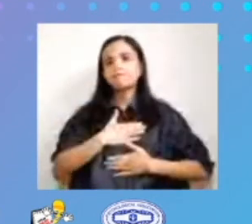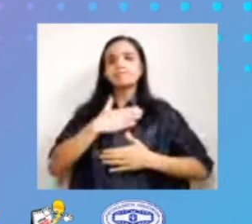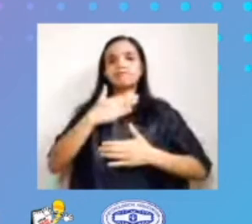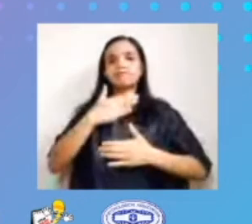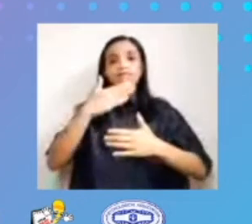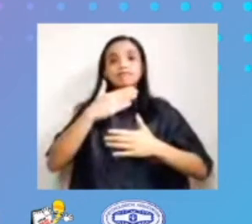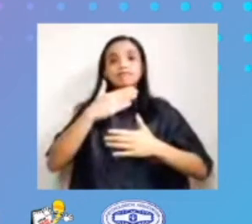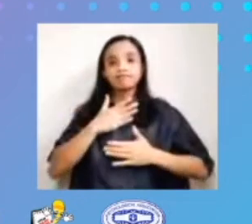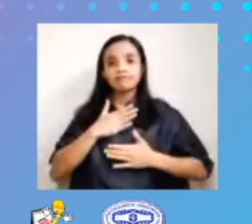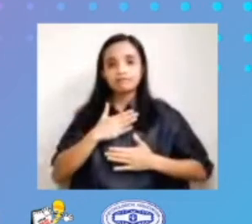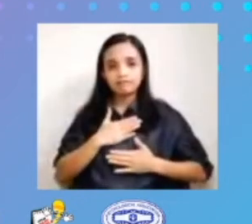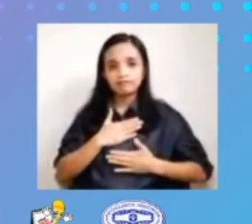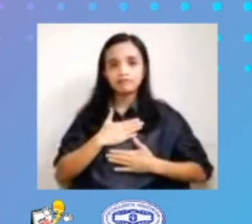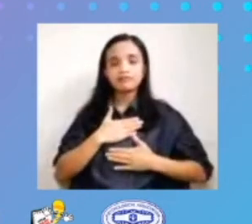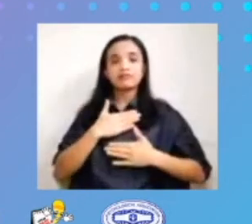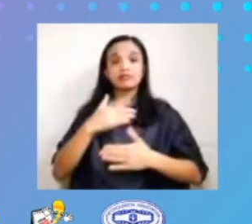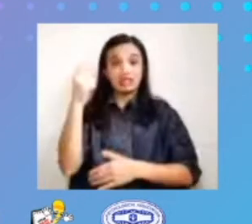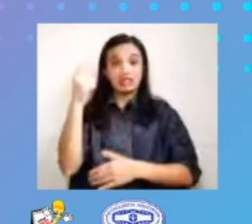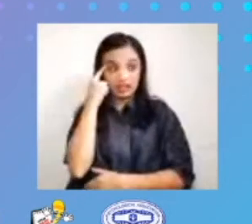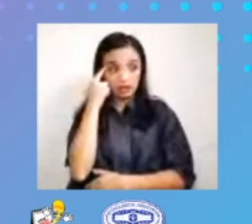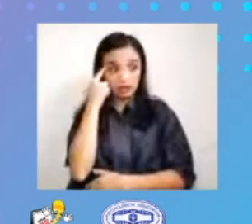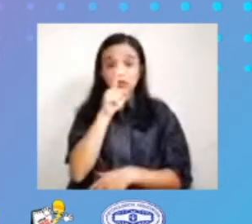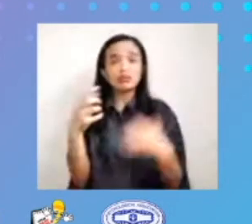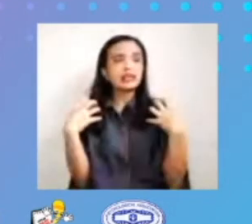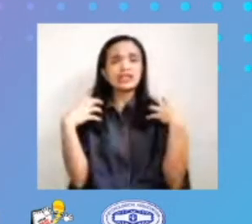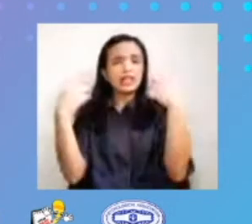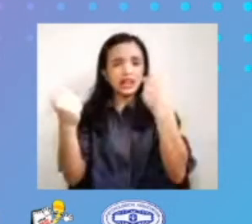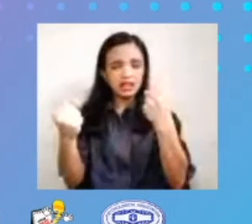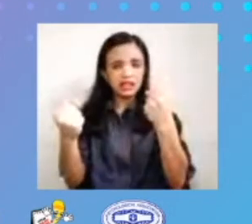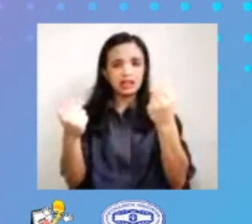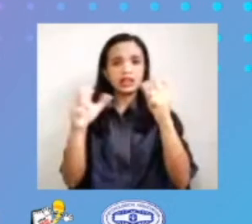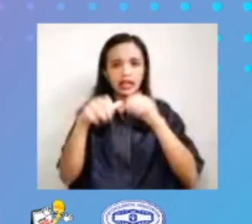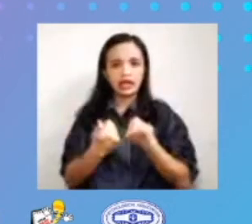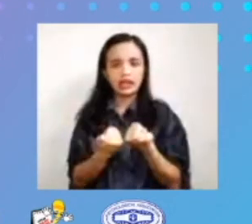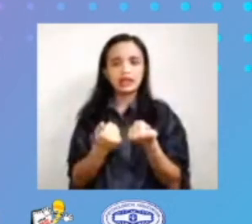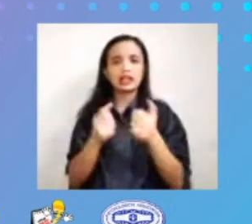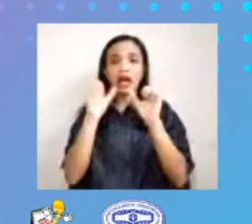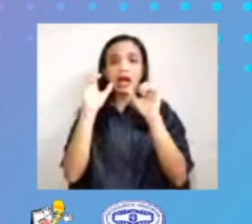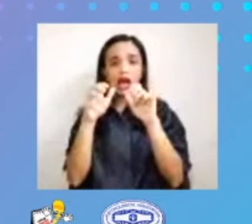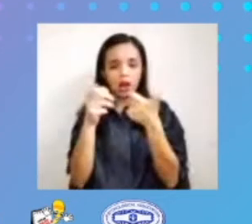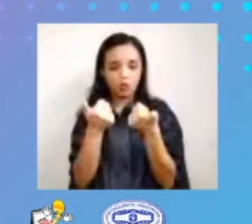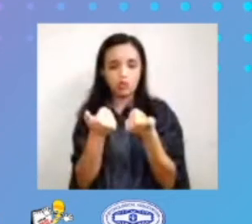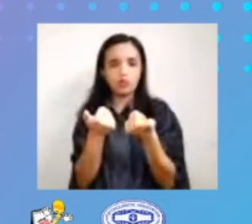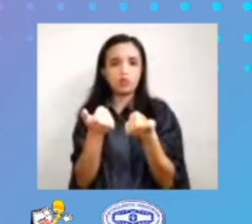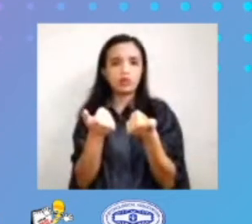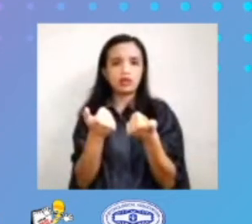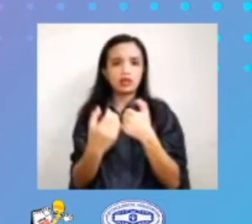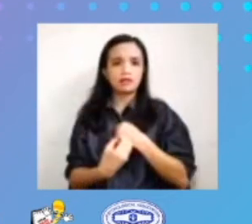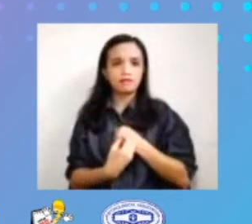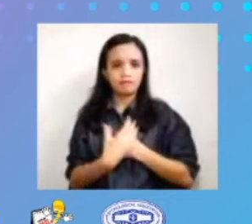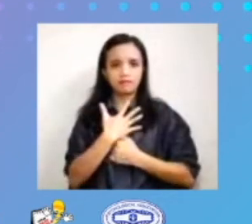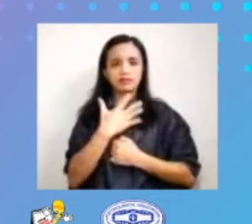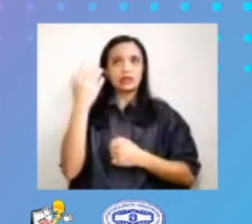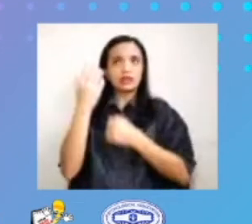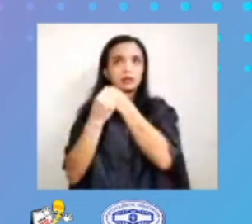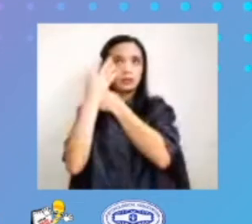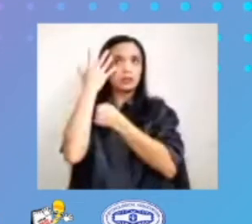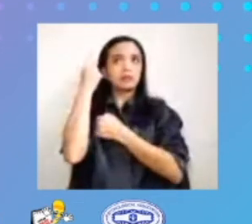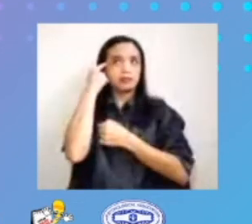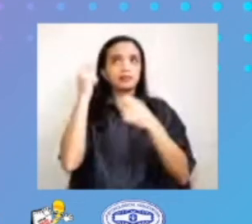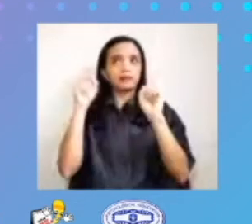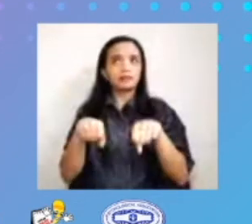Kumbaga feeling mo, Catriona Gray ka. Bakit ba? Lang naman. Oo, ganyan, di ba? Sabi nga nila, you see winners by the way they